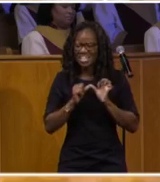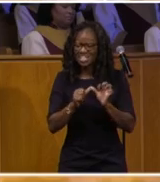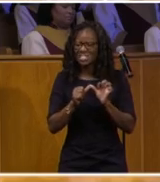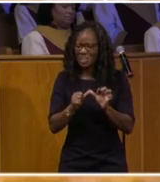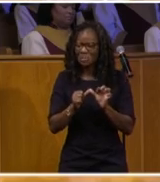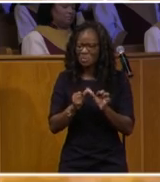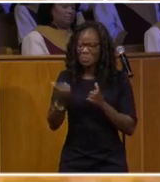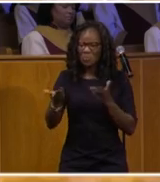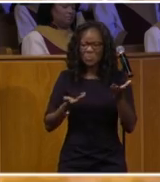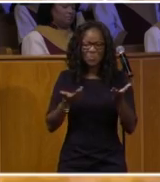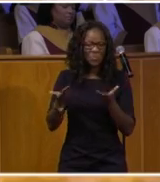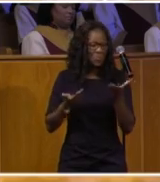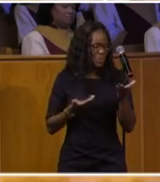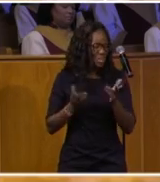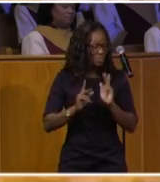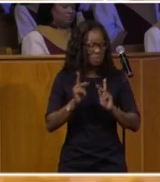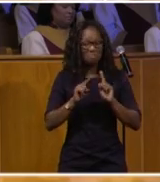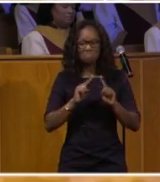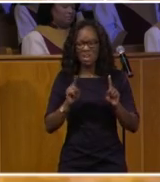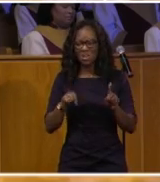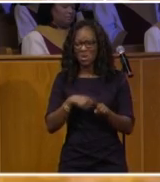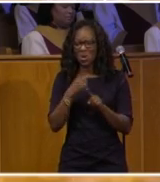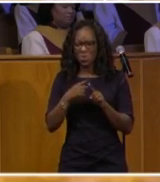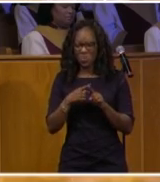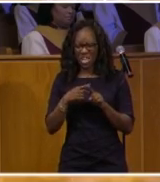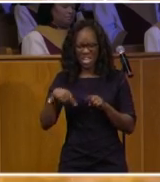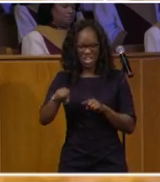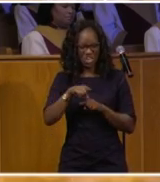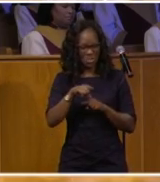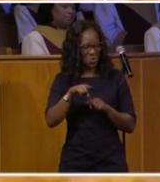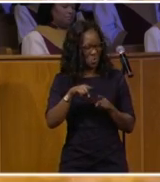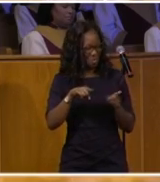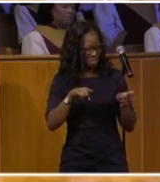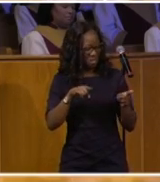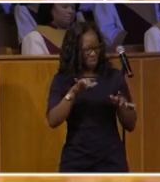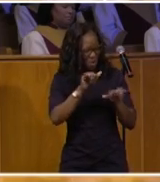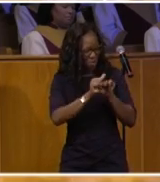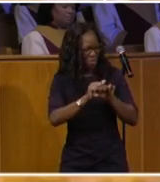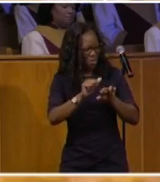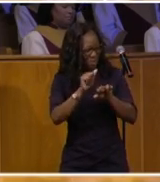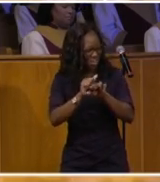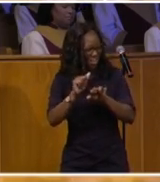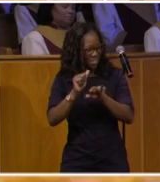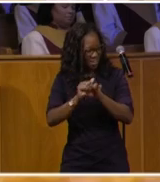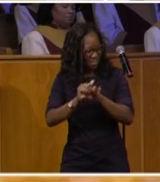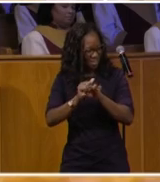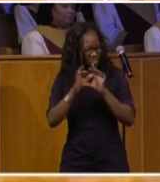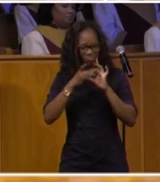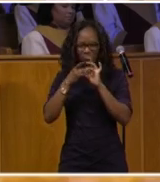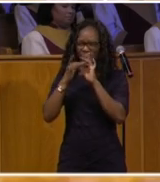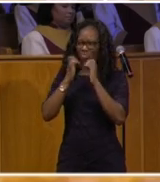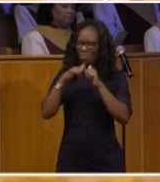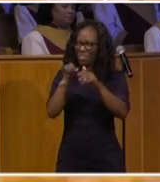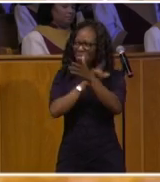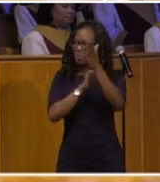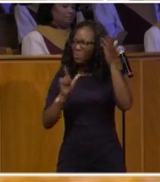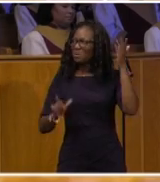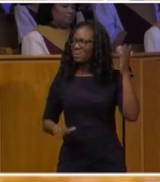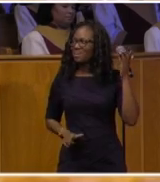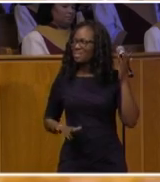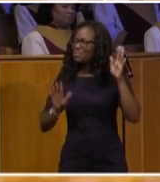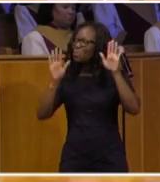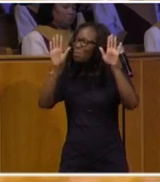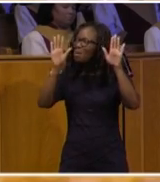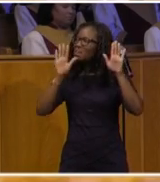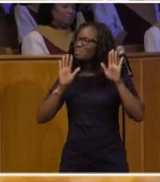that job. But when you are out in the work of the Lord, it's